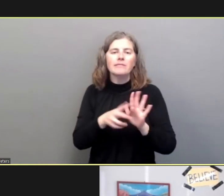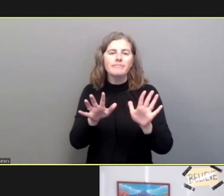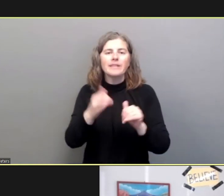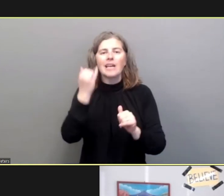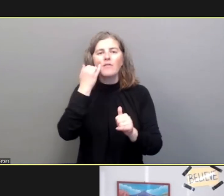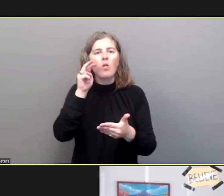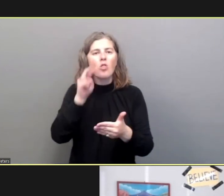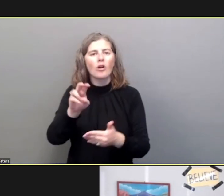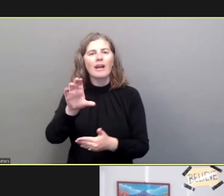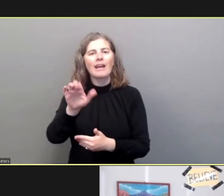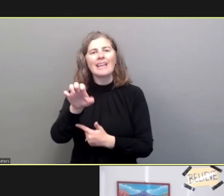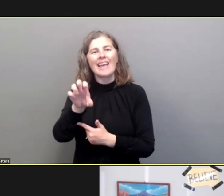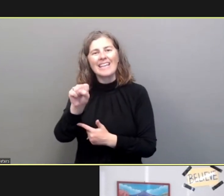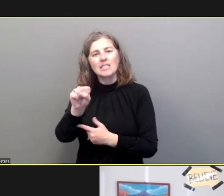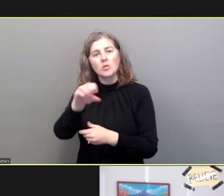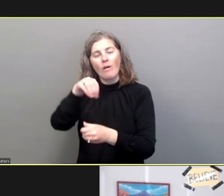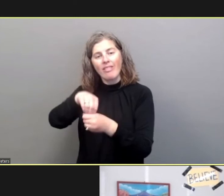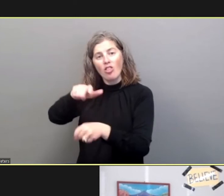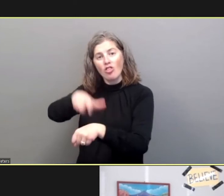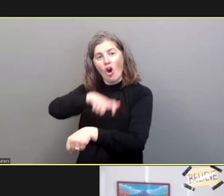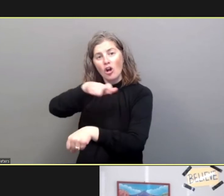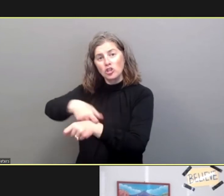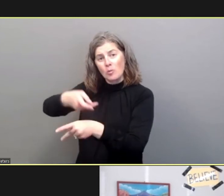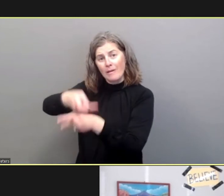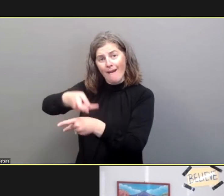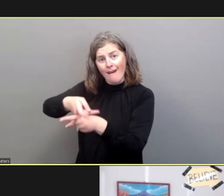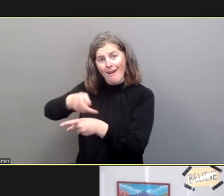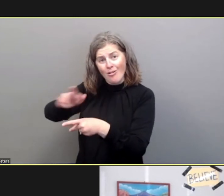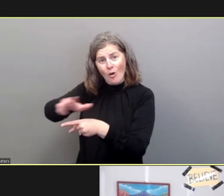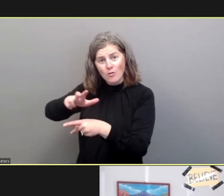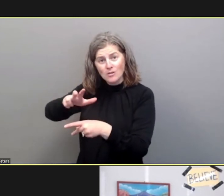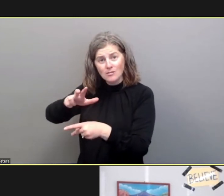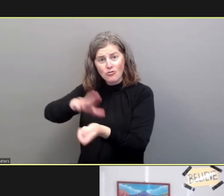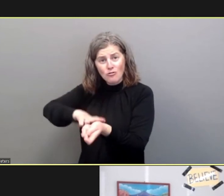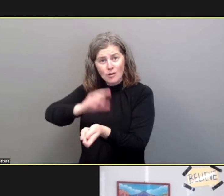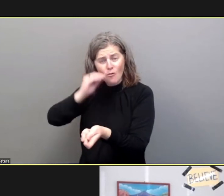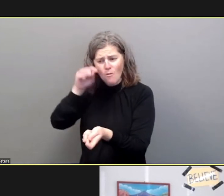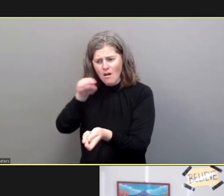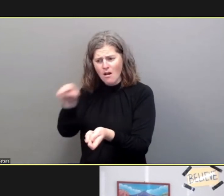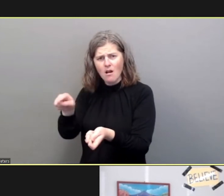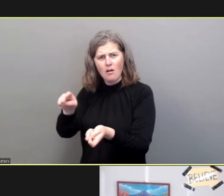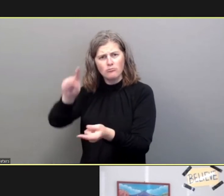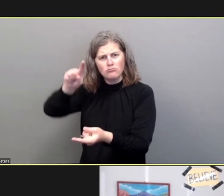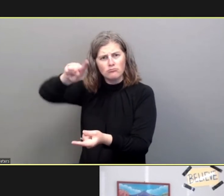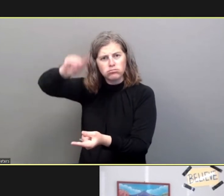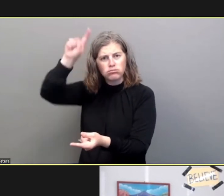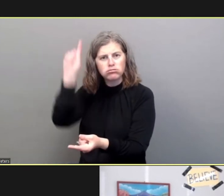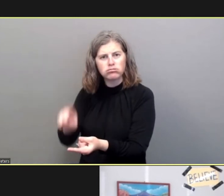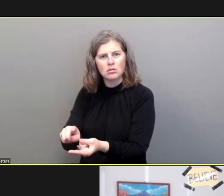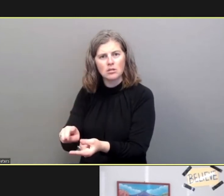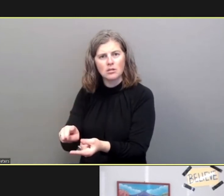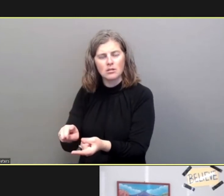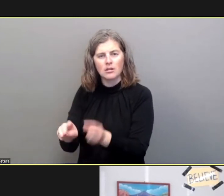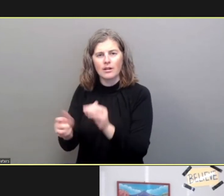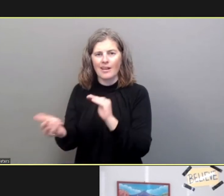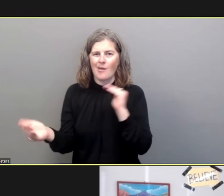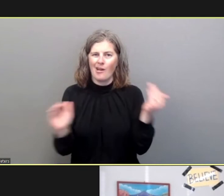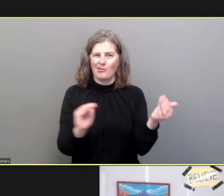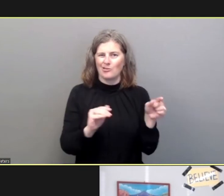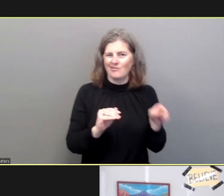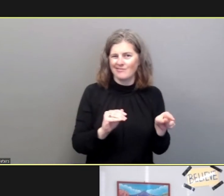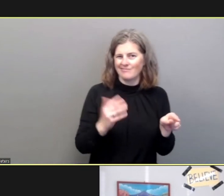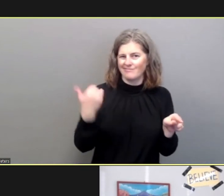at cases in long-term care, they're just dramatically decreased compared to early on